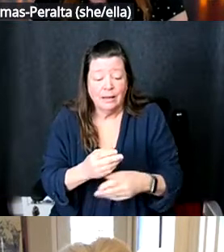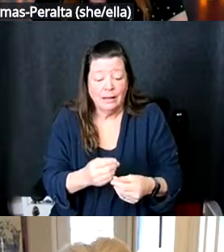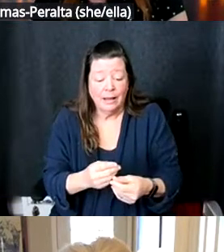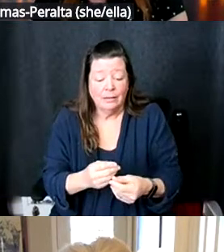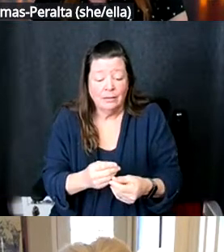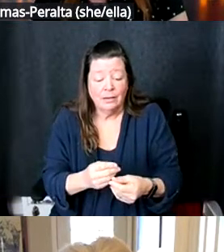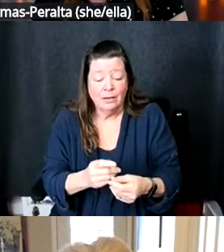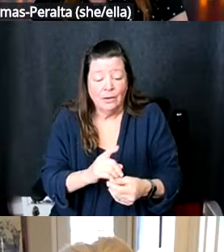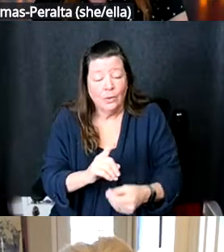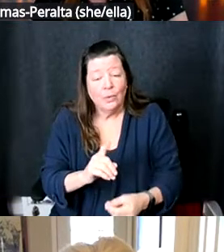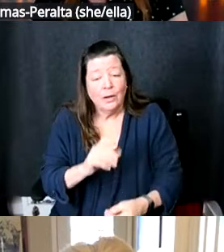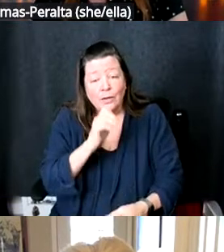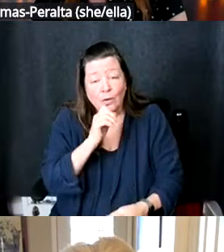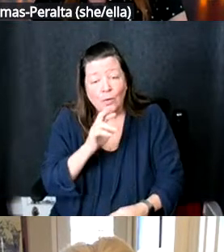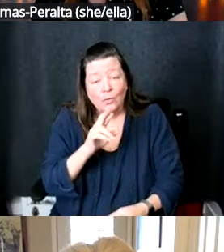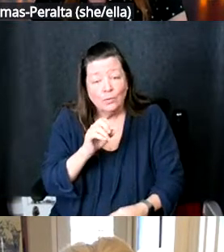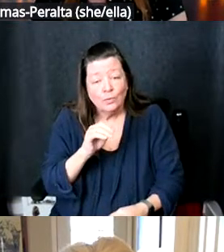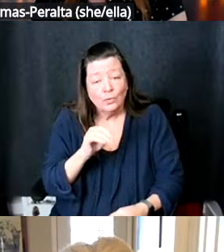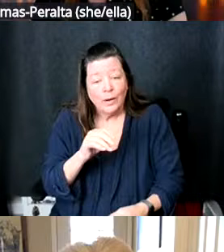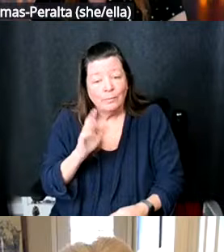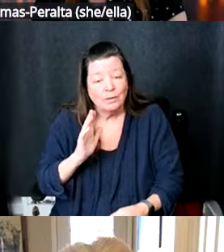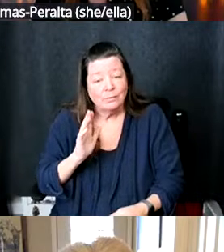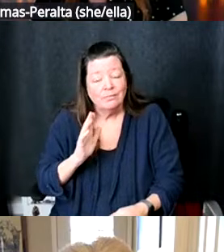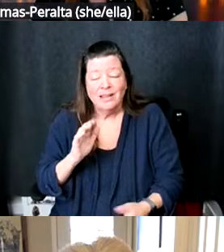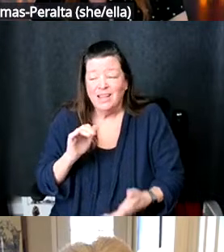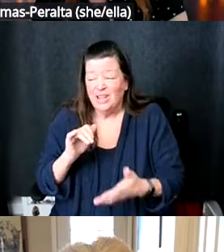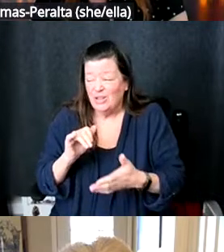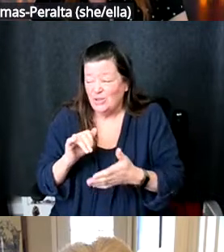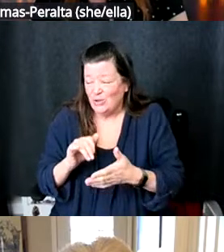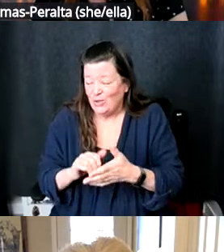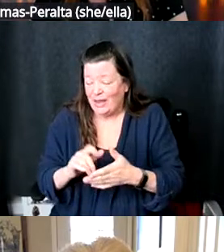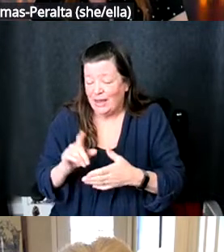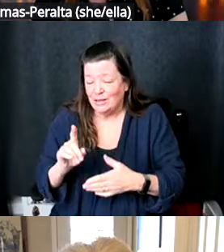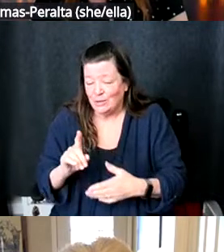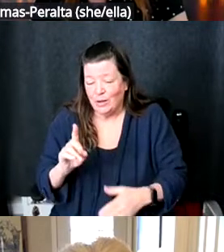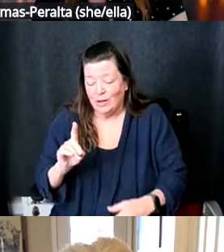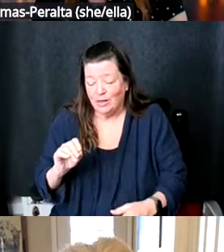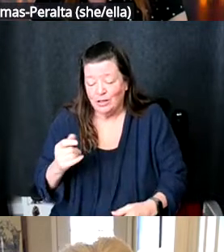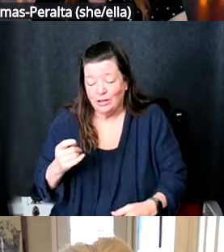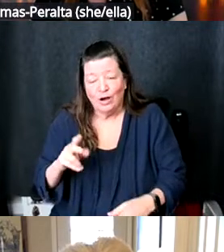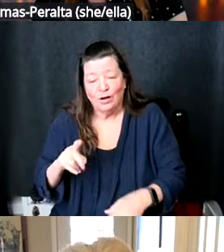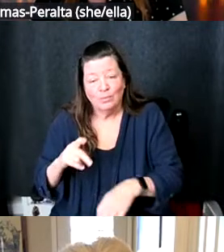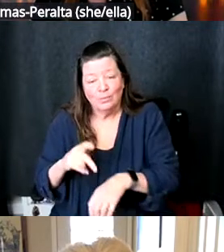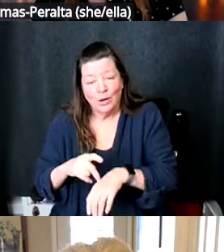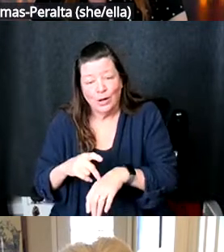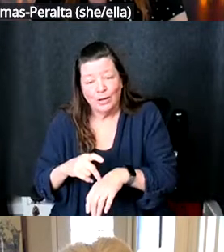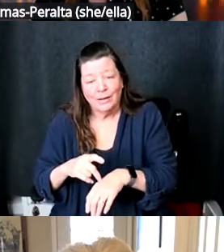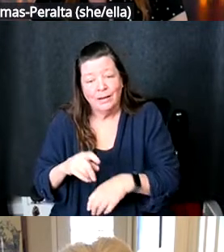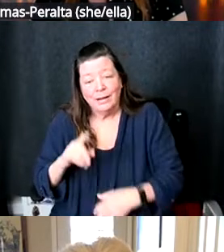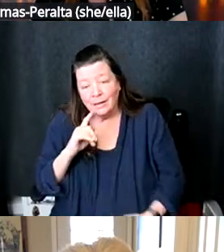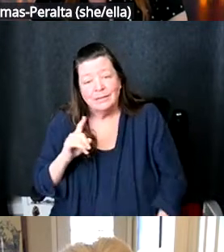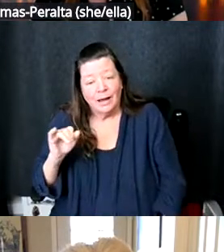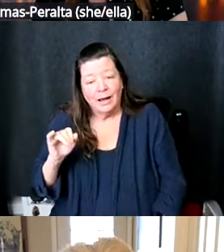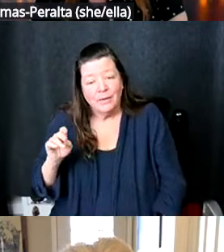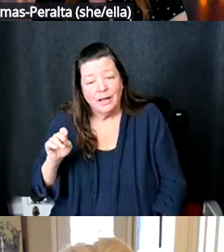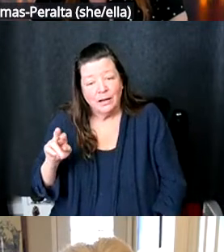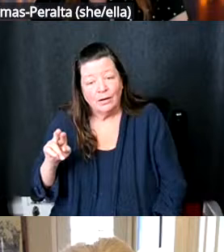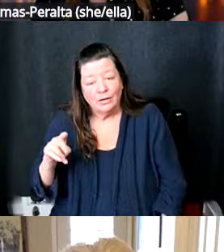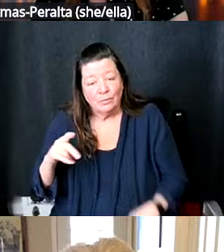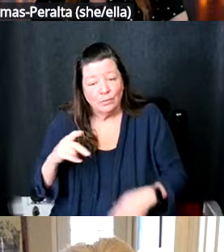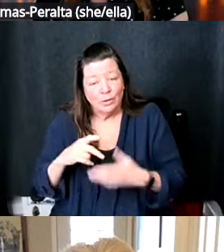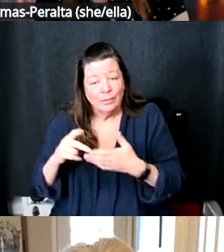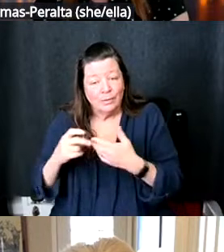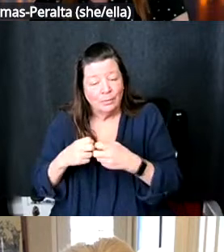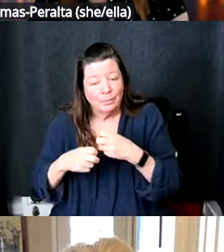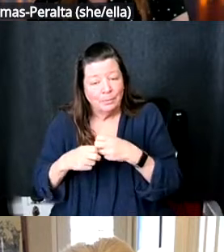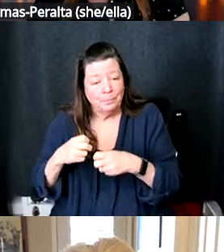thing. So that's where the dog park is directly IBR's problem. All right.